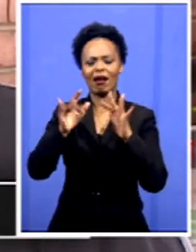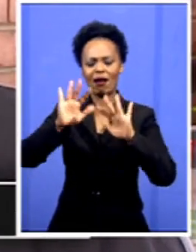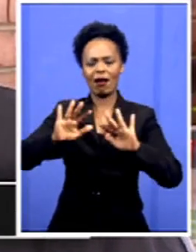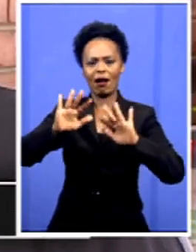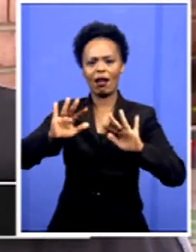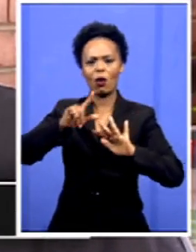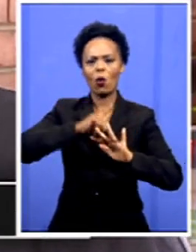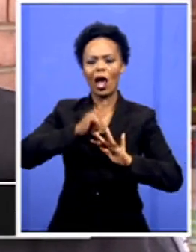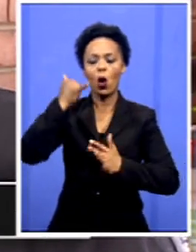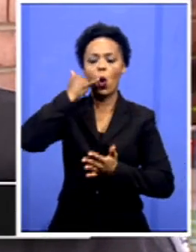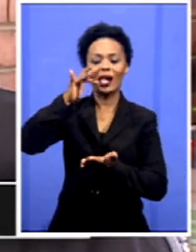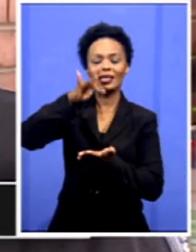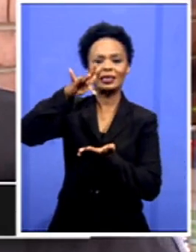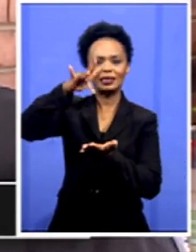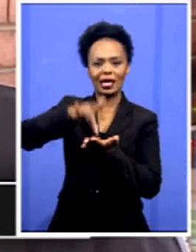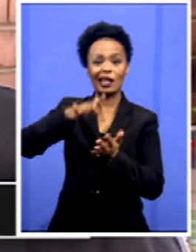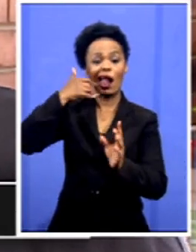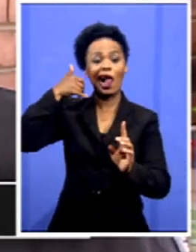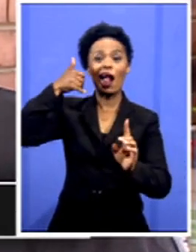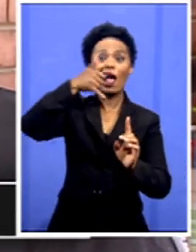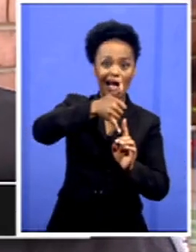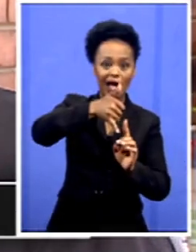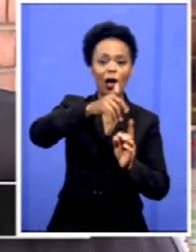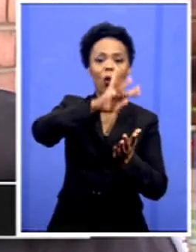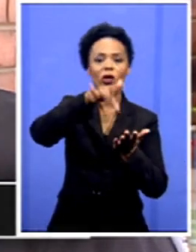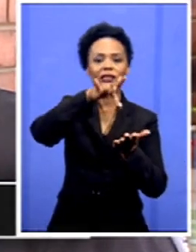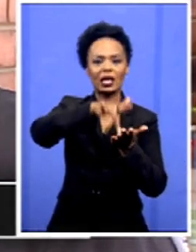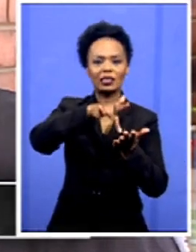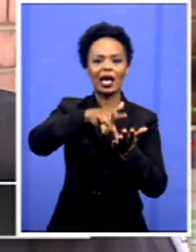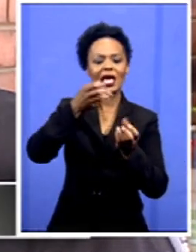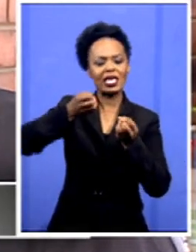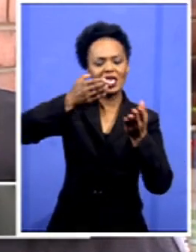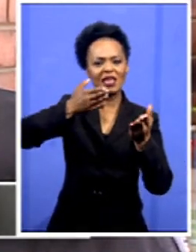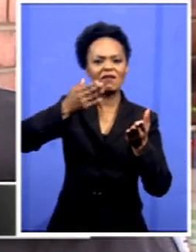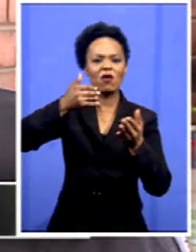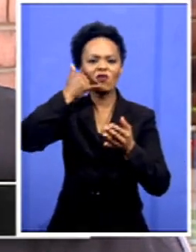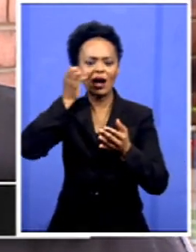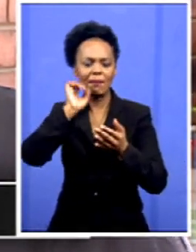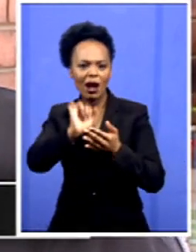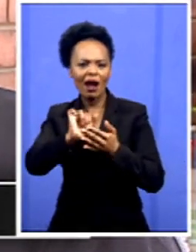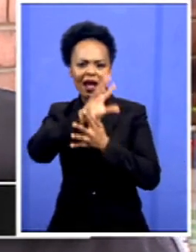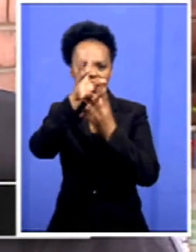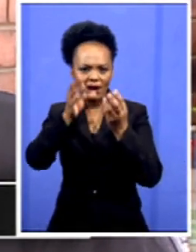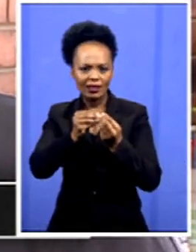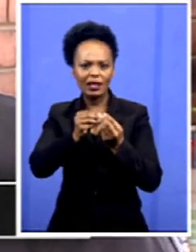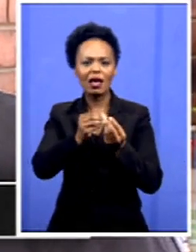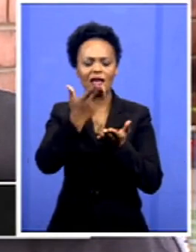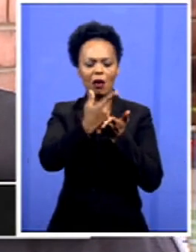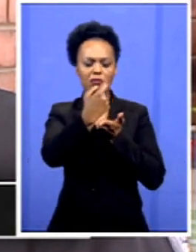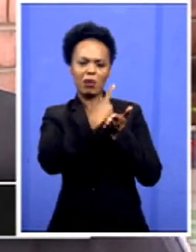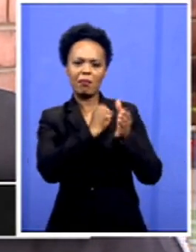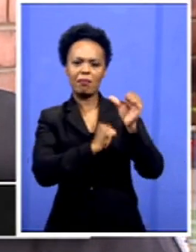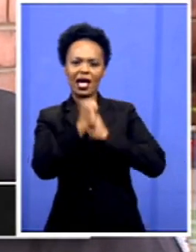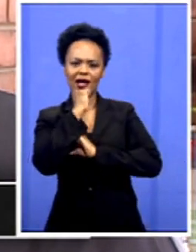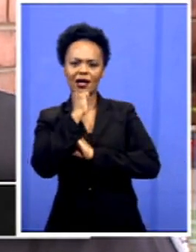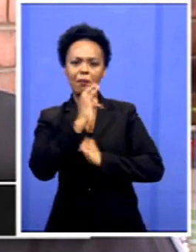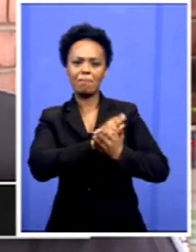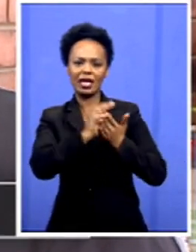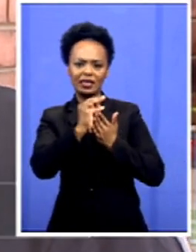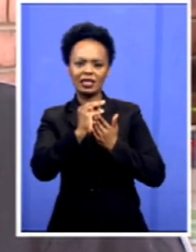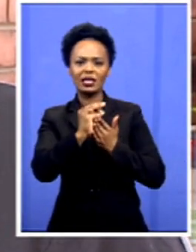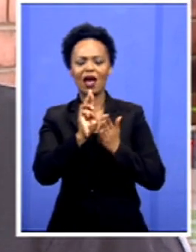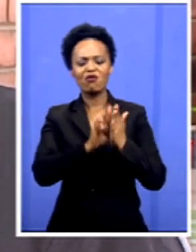center, and if you phone in a complaint, you give all your details, and after that you receive via a message, you get your